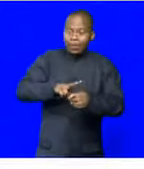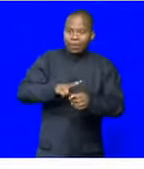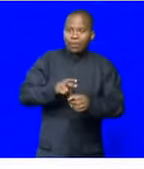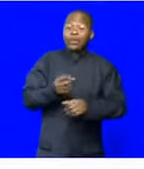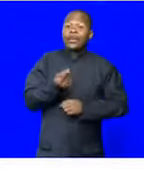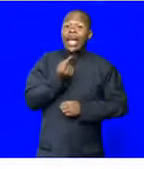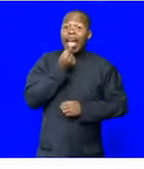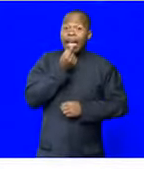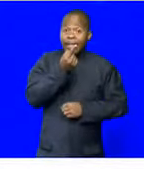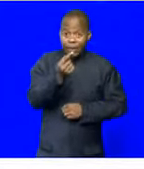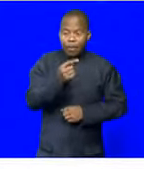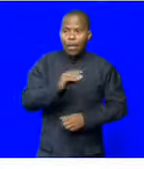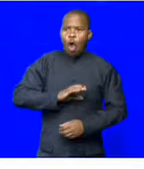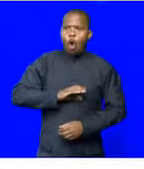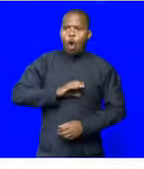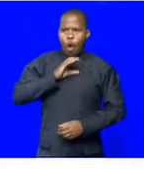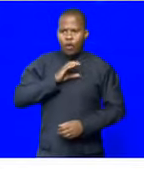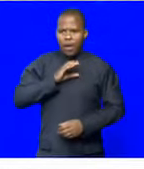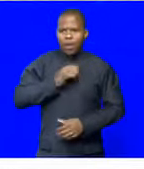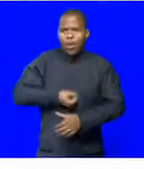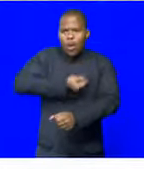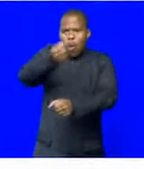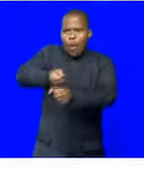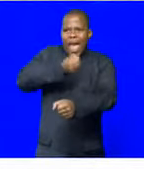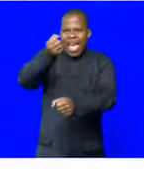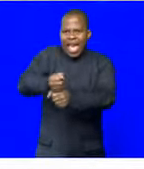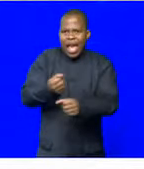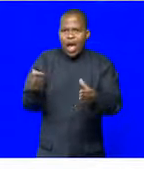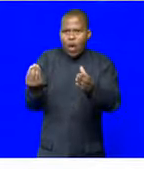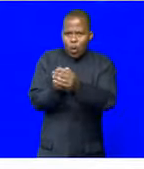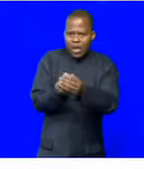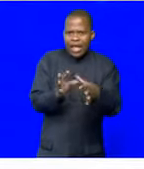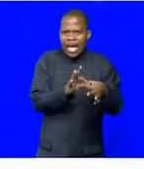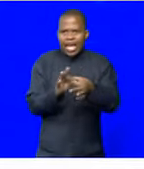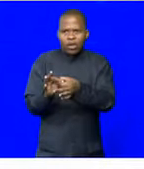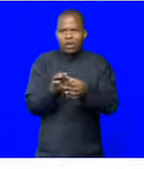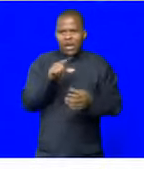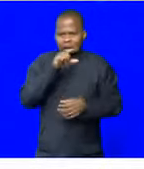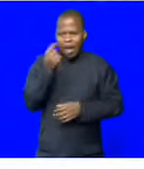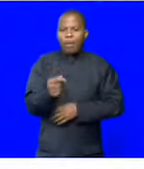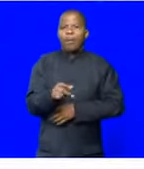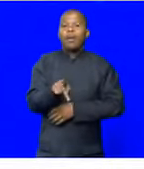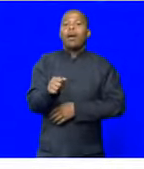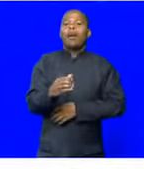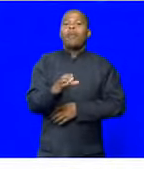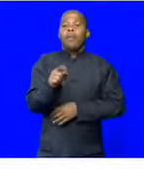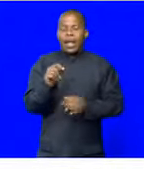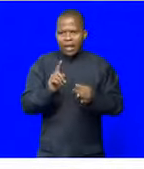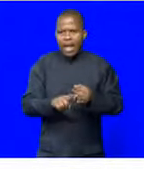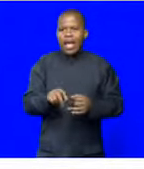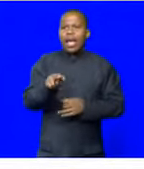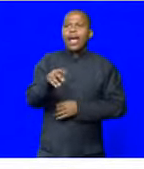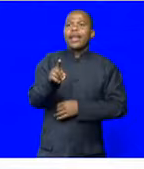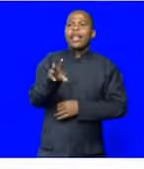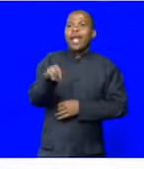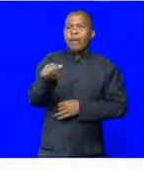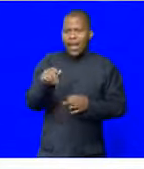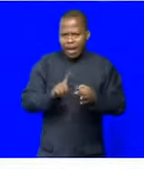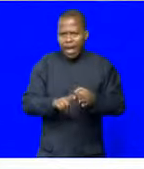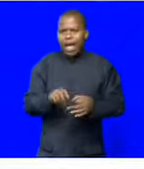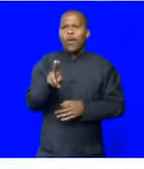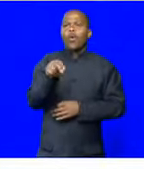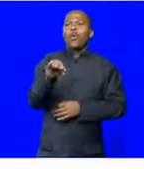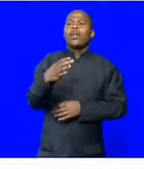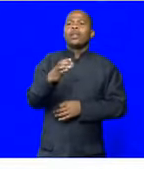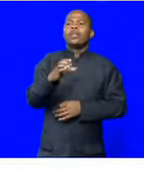with organizations such as PACT, such as NDMA and UNICEF, people who have